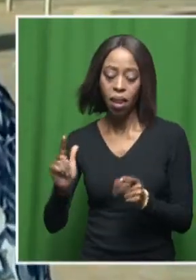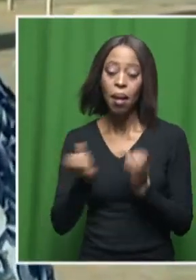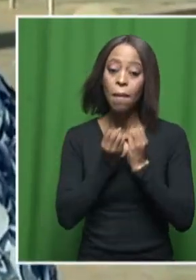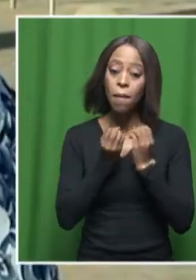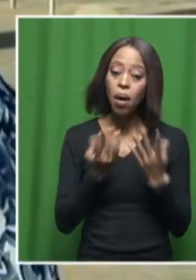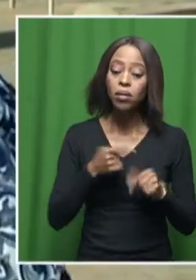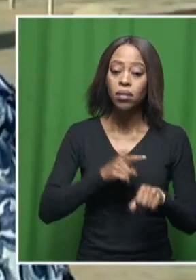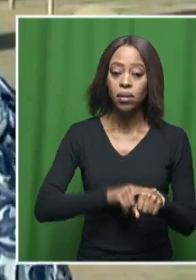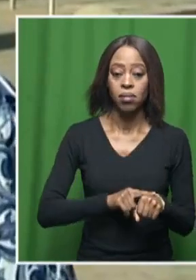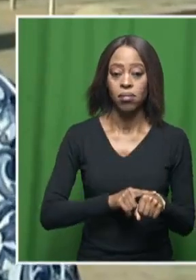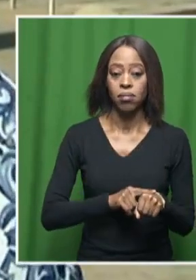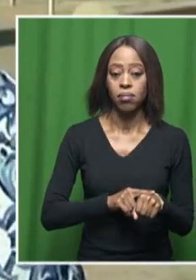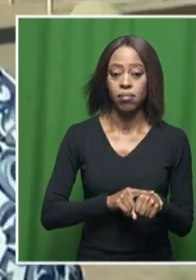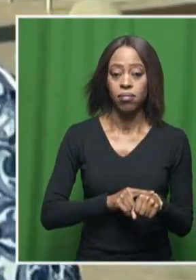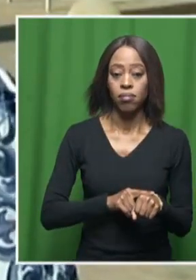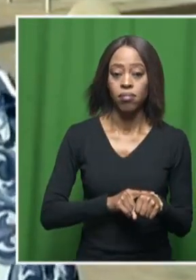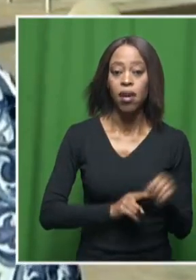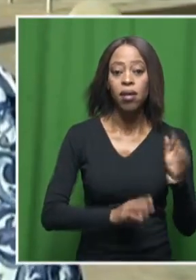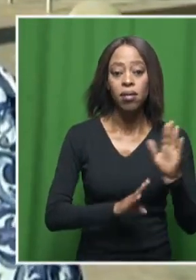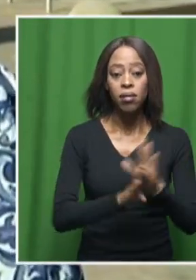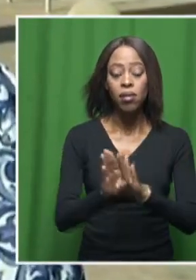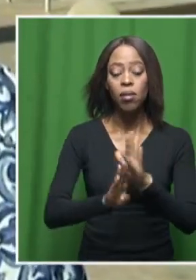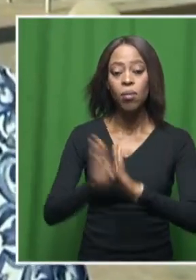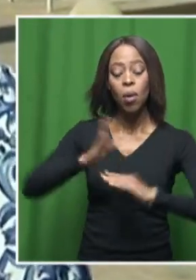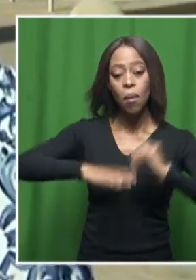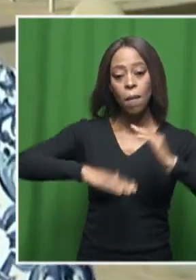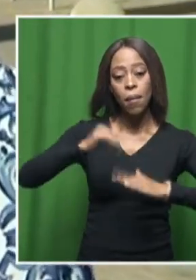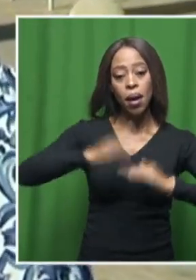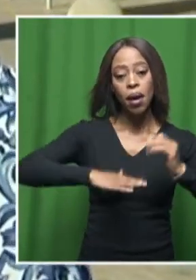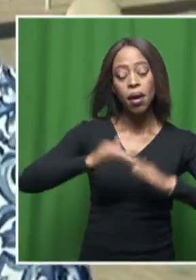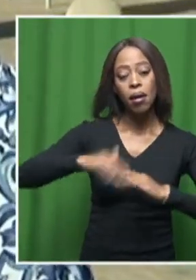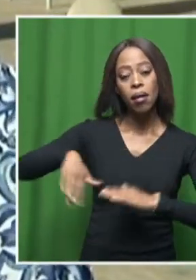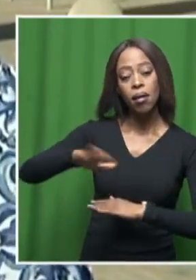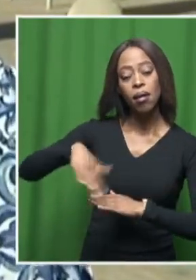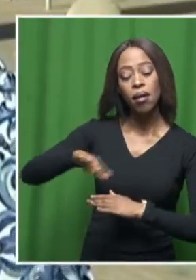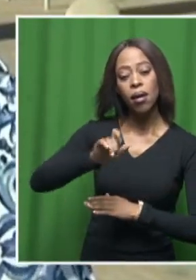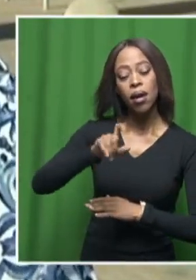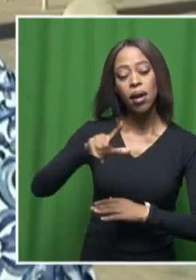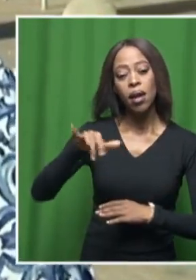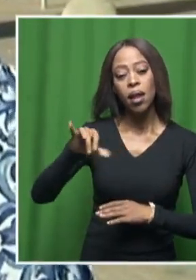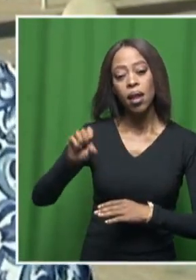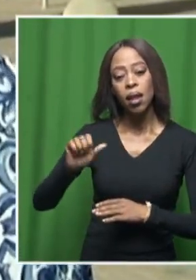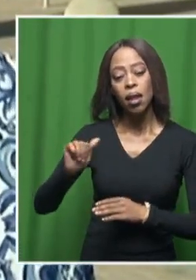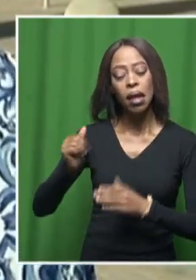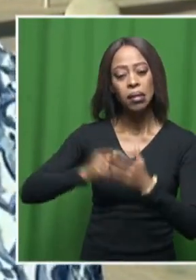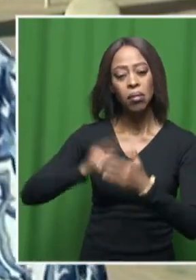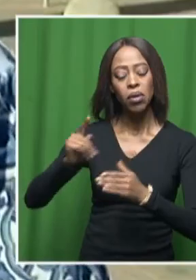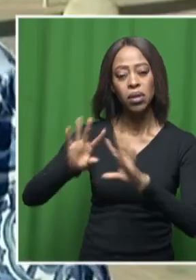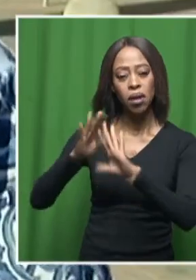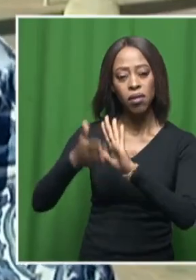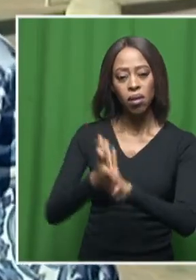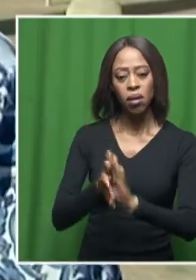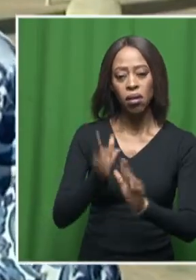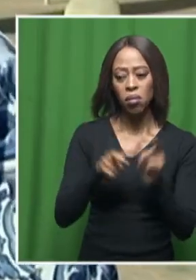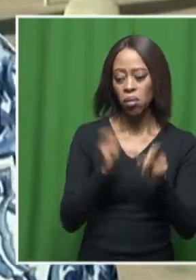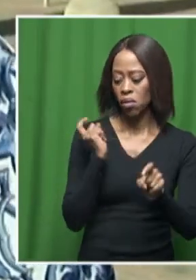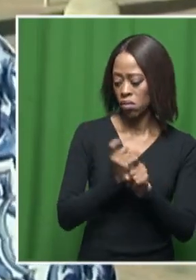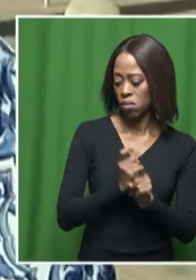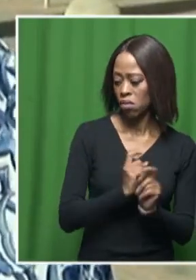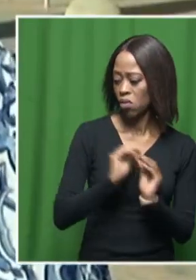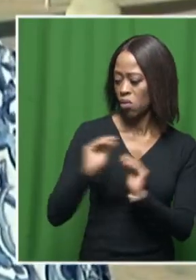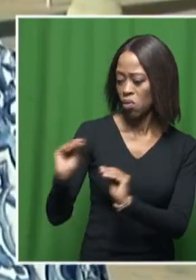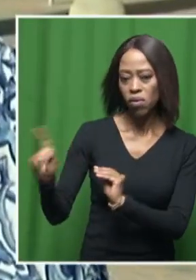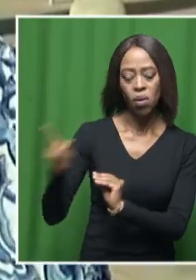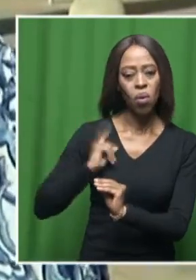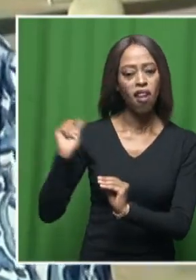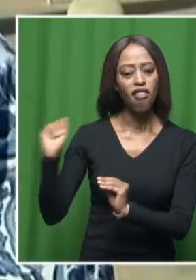of the time, if you look at most of the development, Elias Bahai project and all those things, people refuse to move there because they're saying